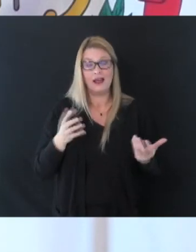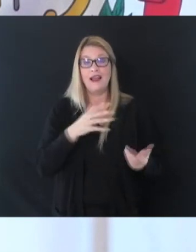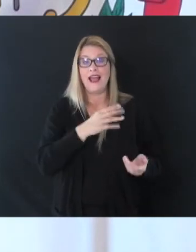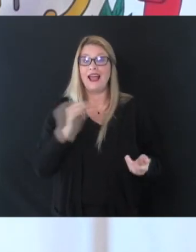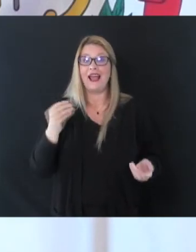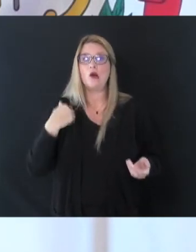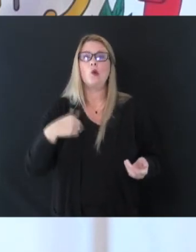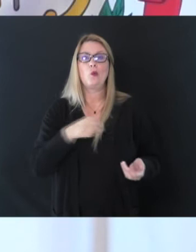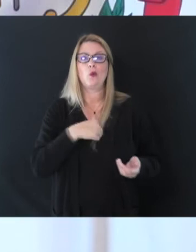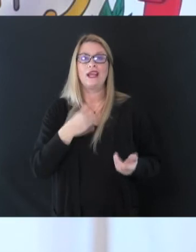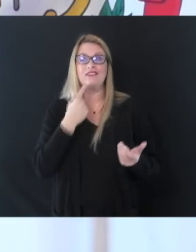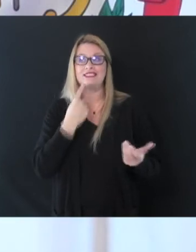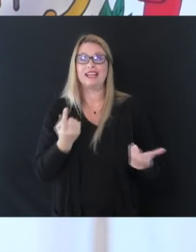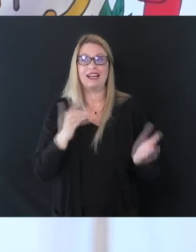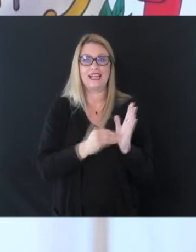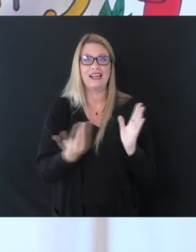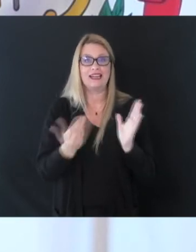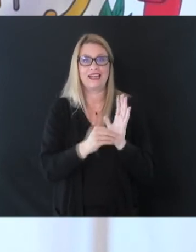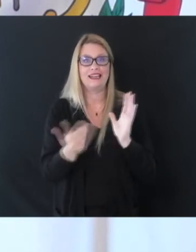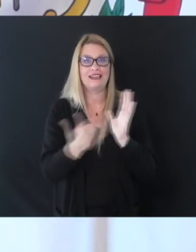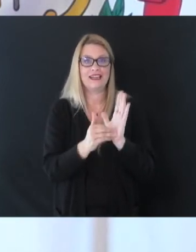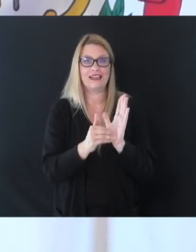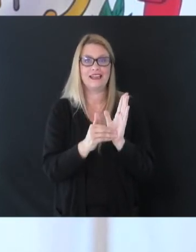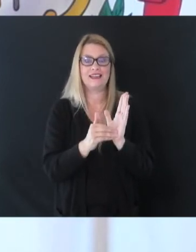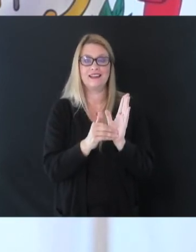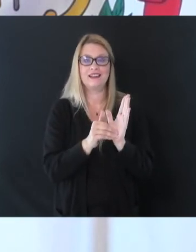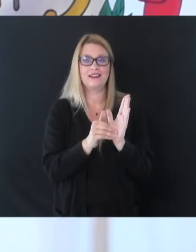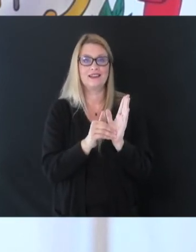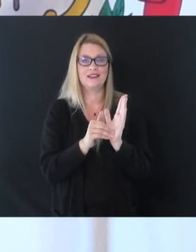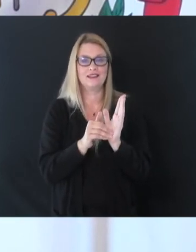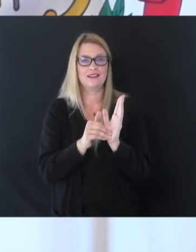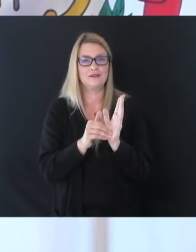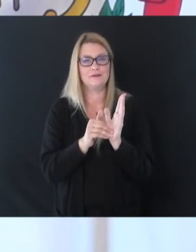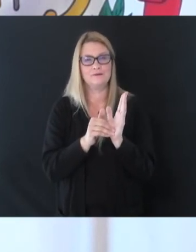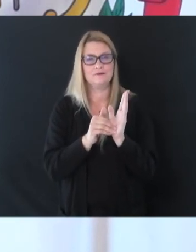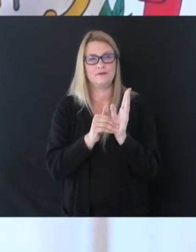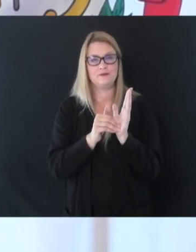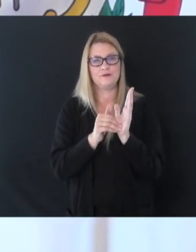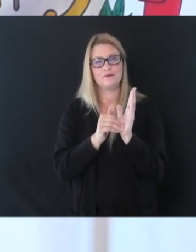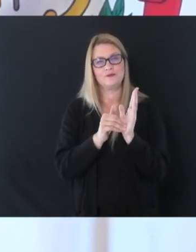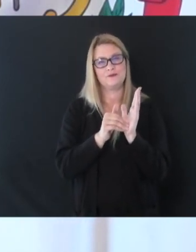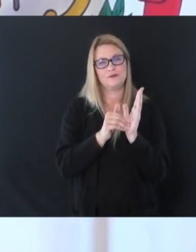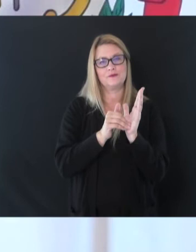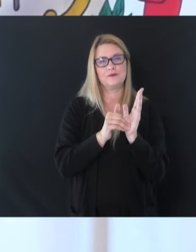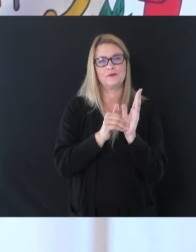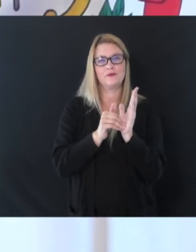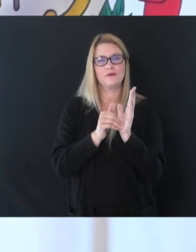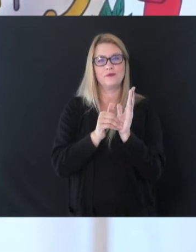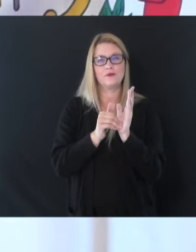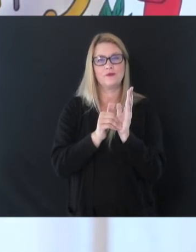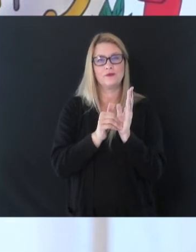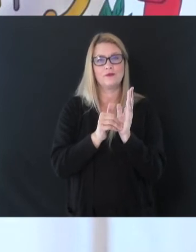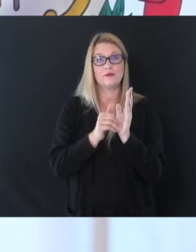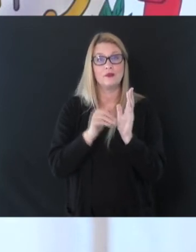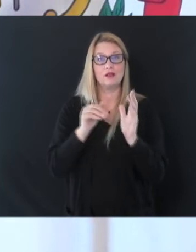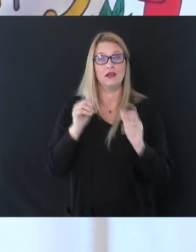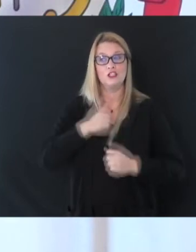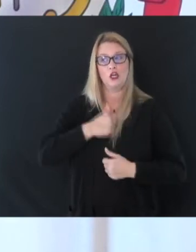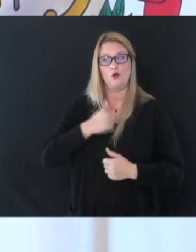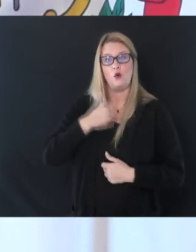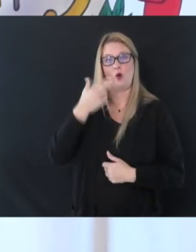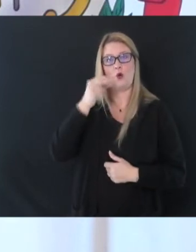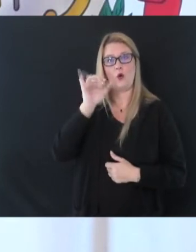we've even said over and over and over, there was a point not very long ago that, our great general and